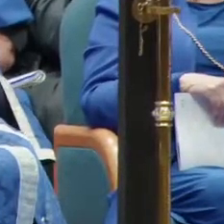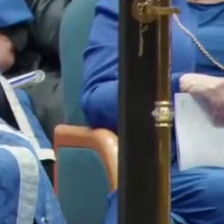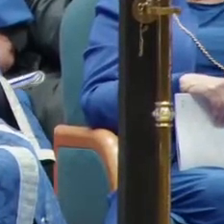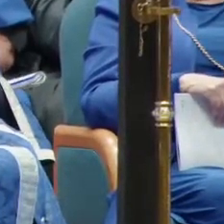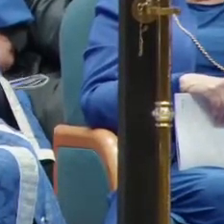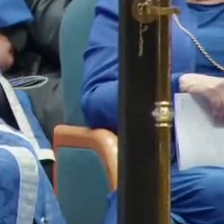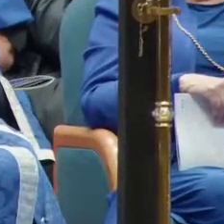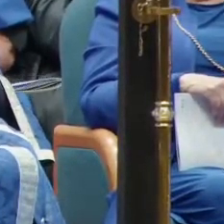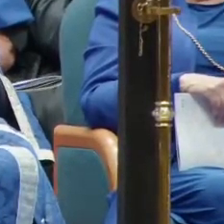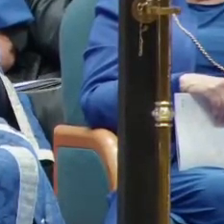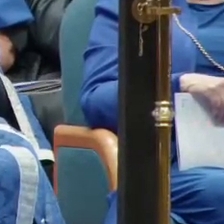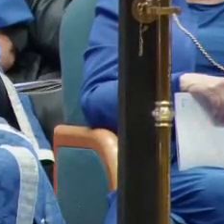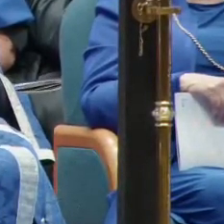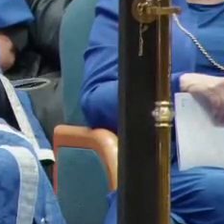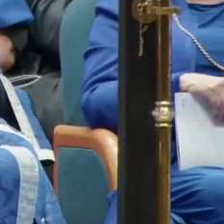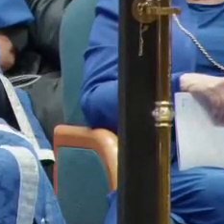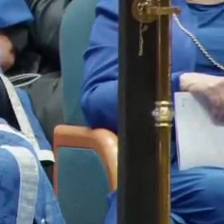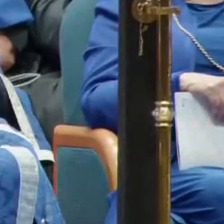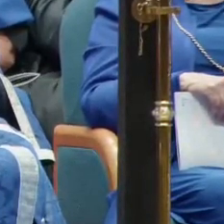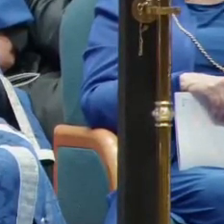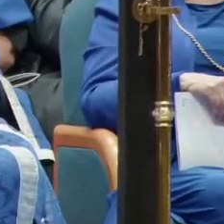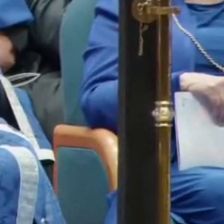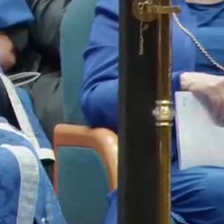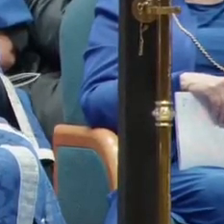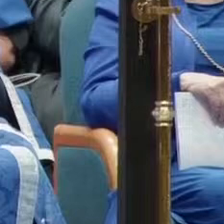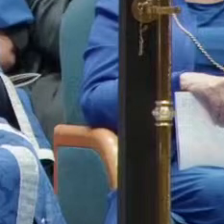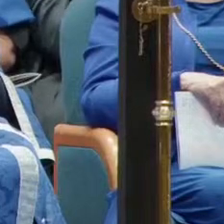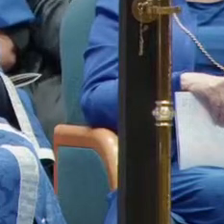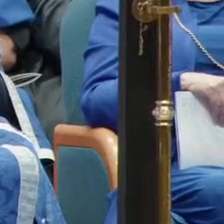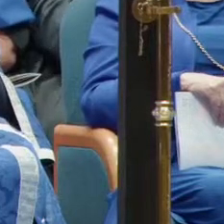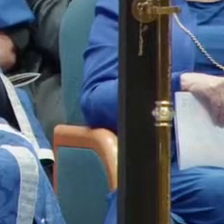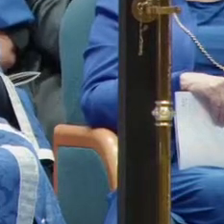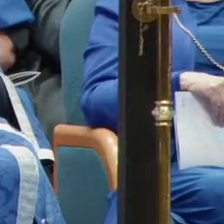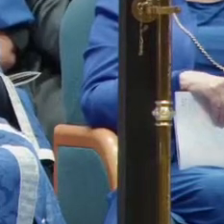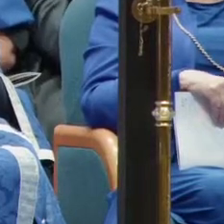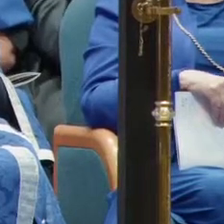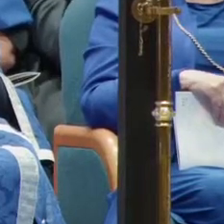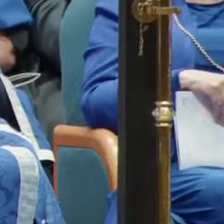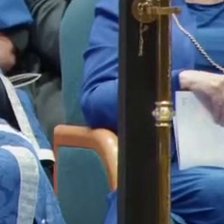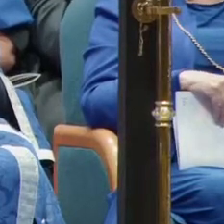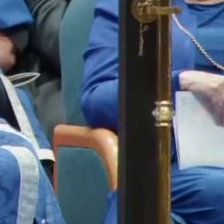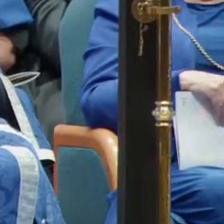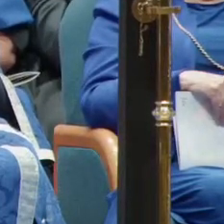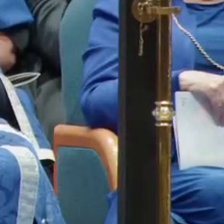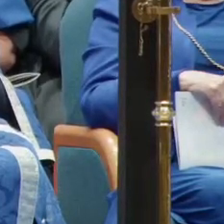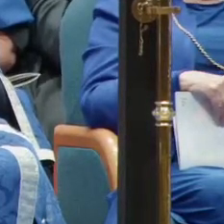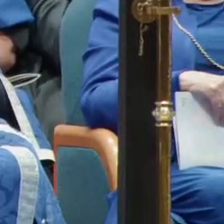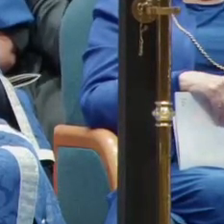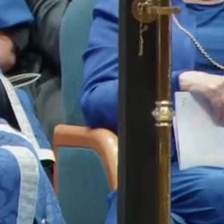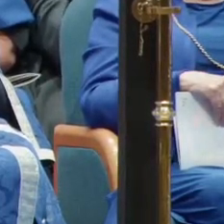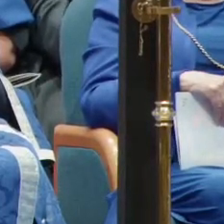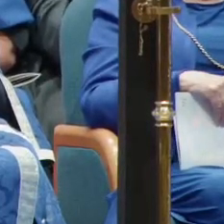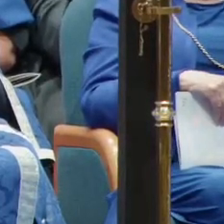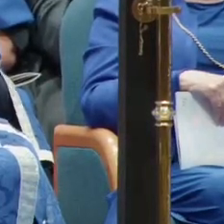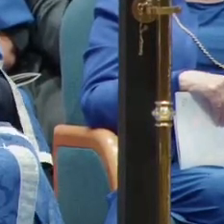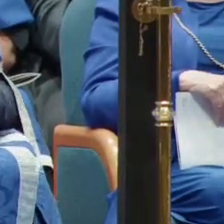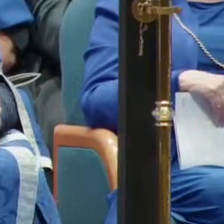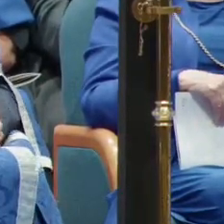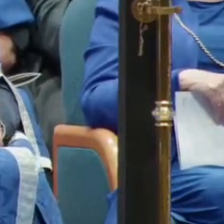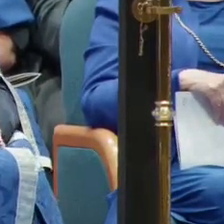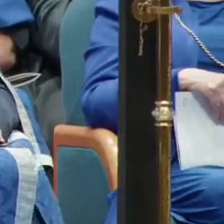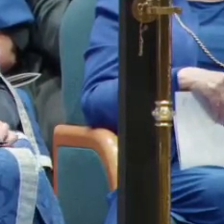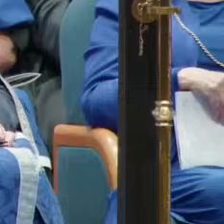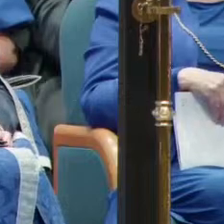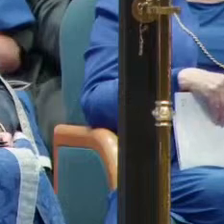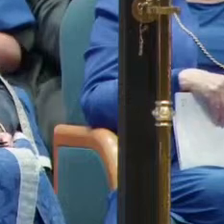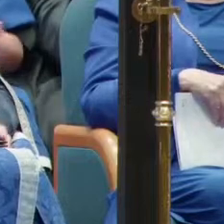It's pretty good. We'll see by the end of the week whether you've won this major, or I've won the major. Can